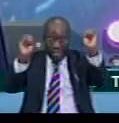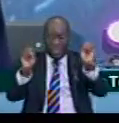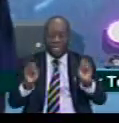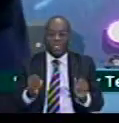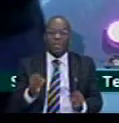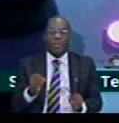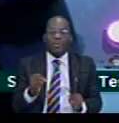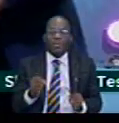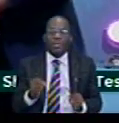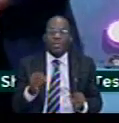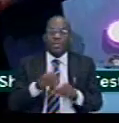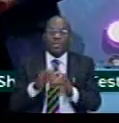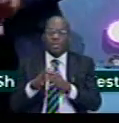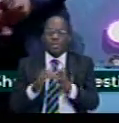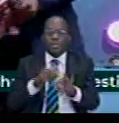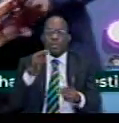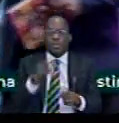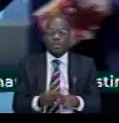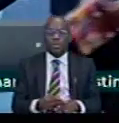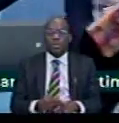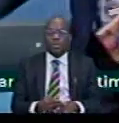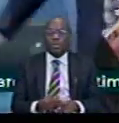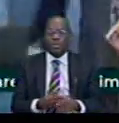Lord. Hallelujah.